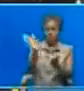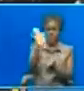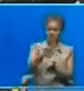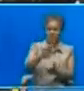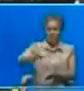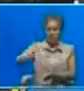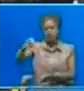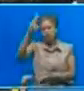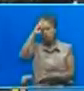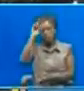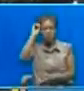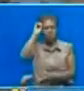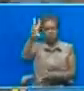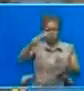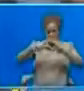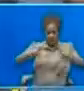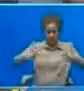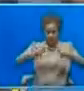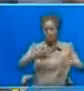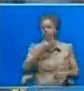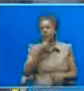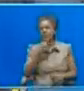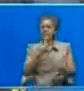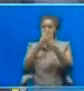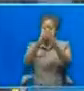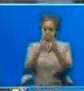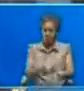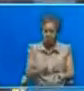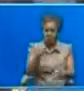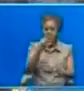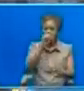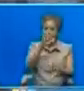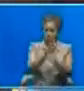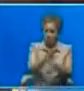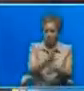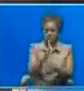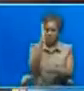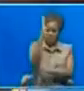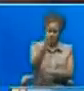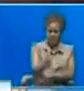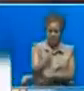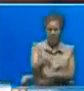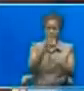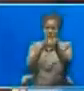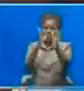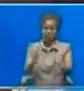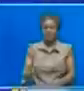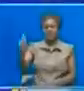County Police have launched a manhunt for Evenson and report to have promising leads. Catherine Omwando,